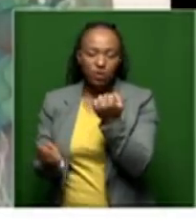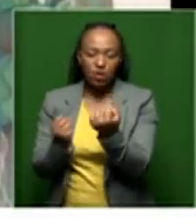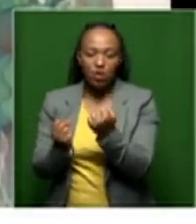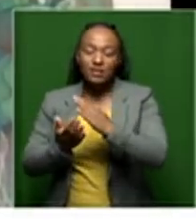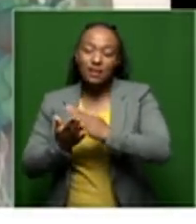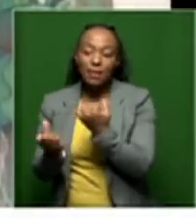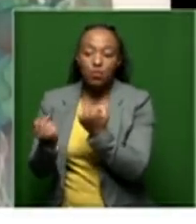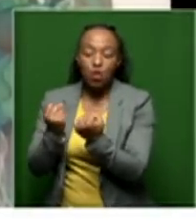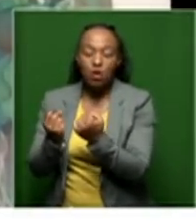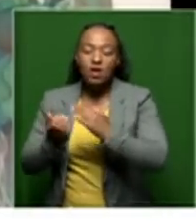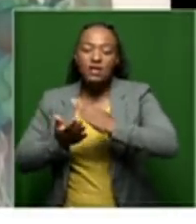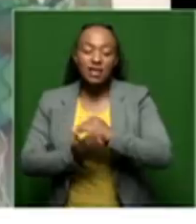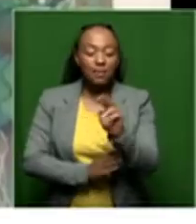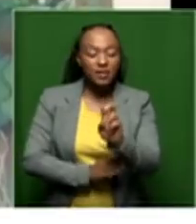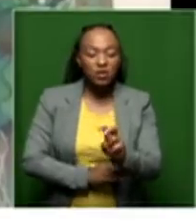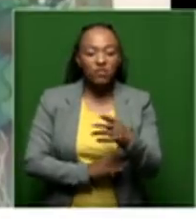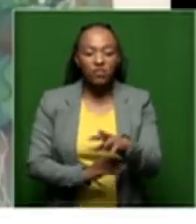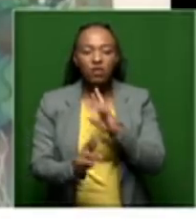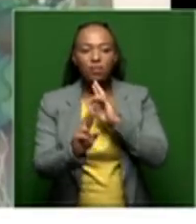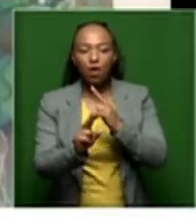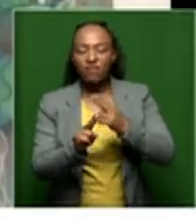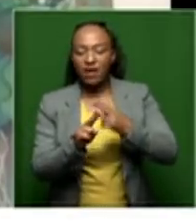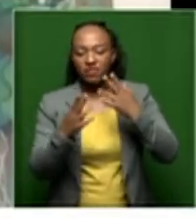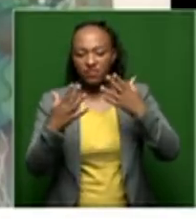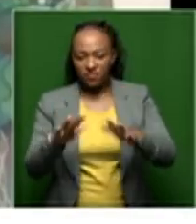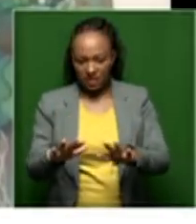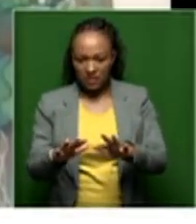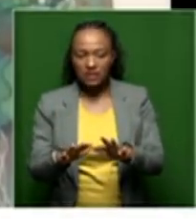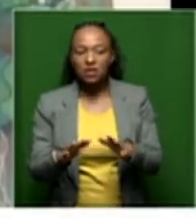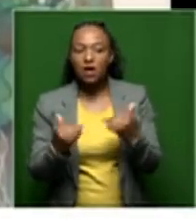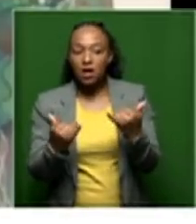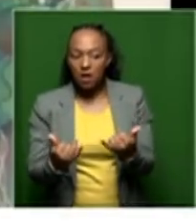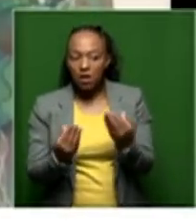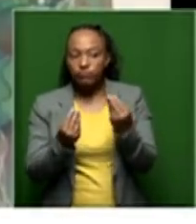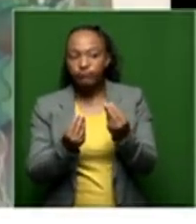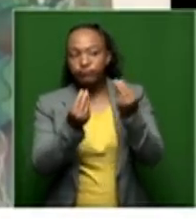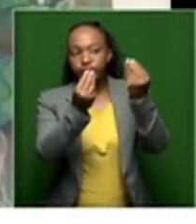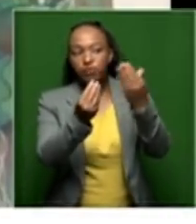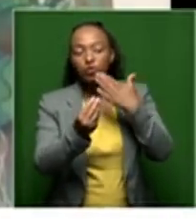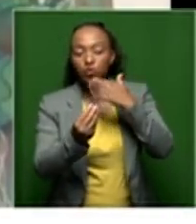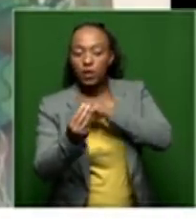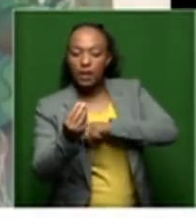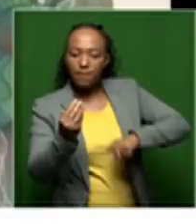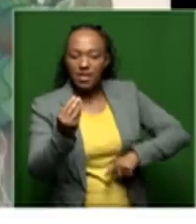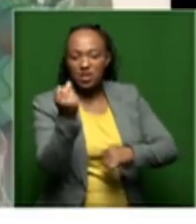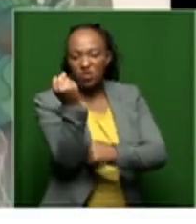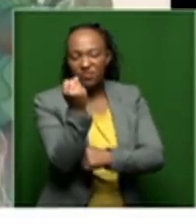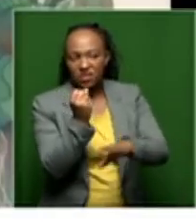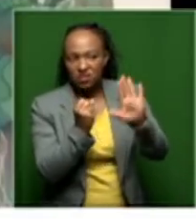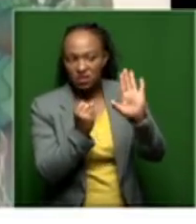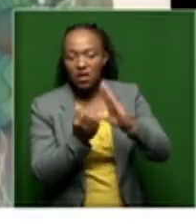court. Other SIU reports have in fact been finalized and handed over to the presidency, and some are